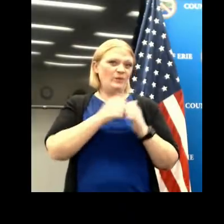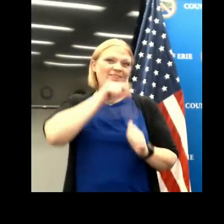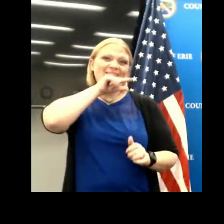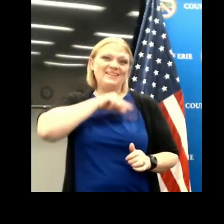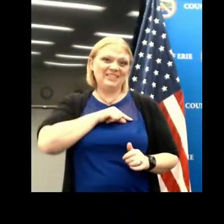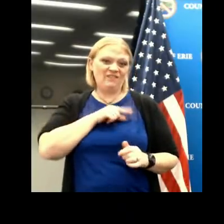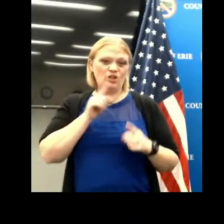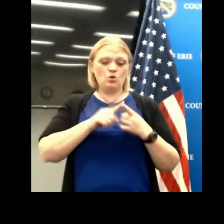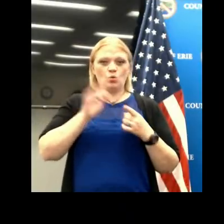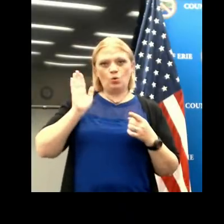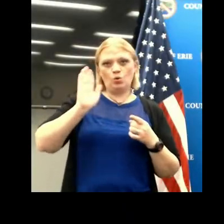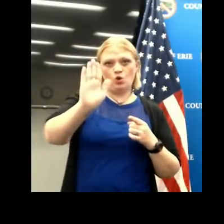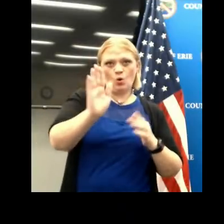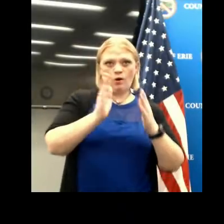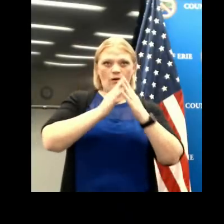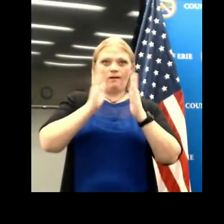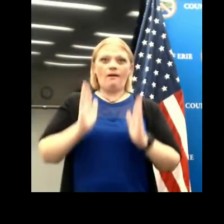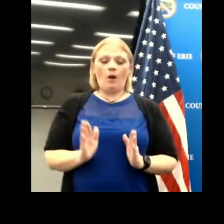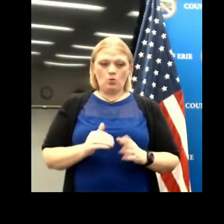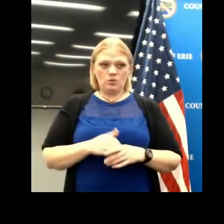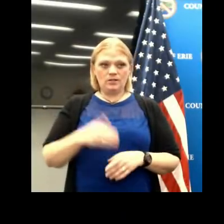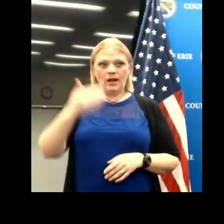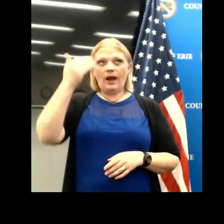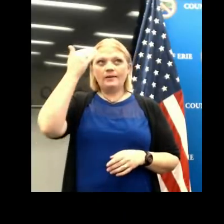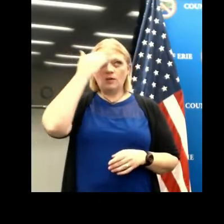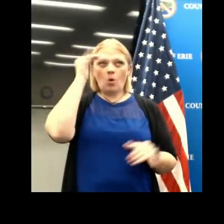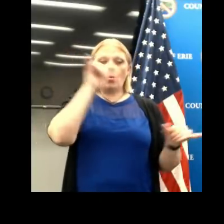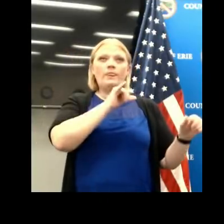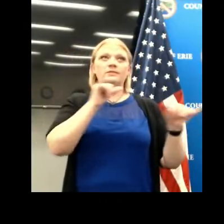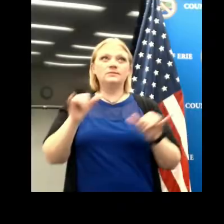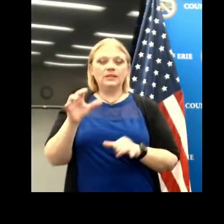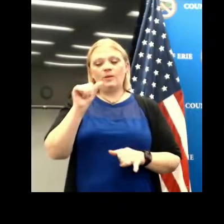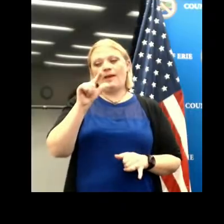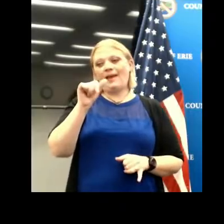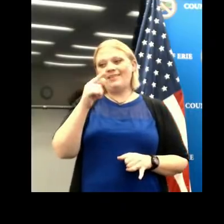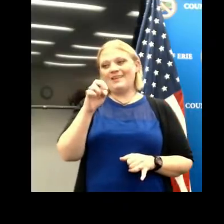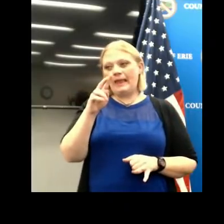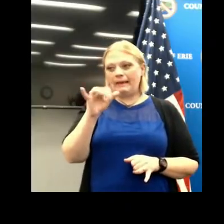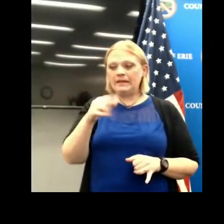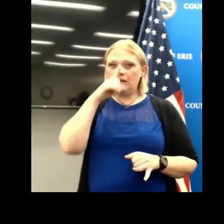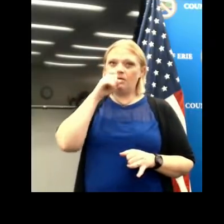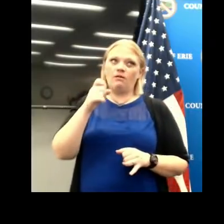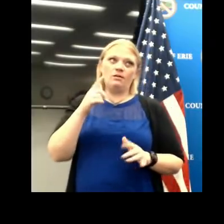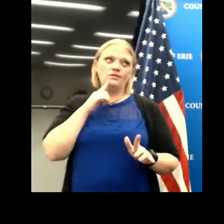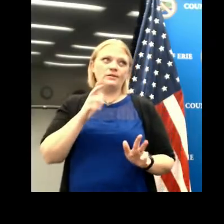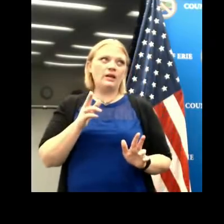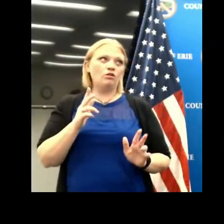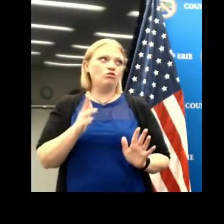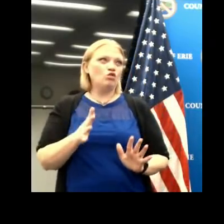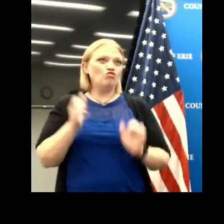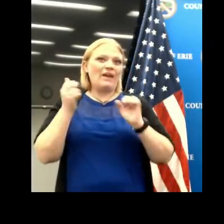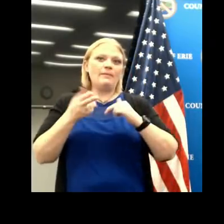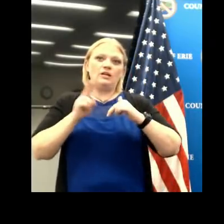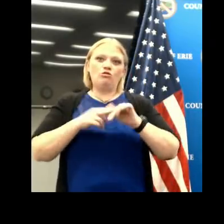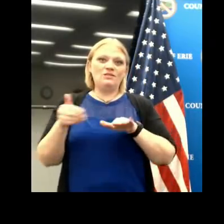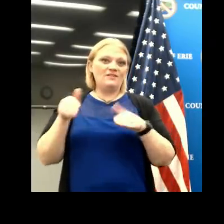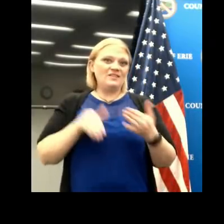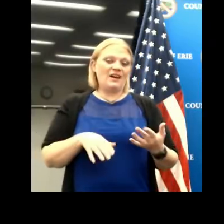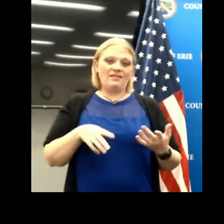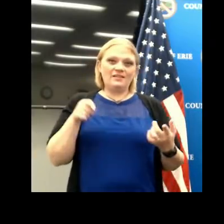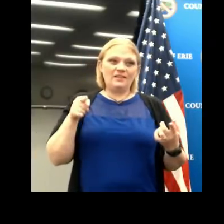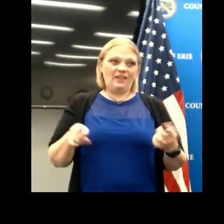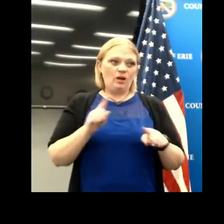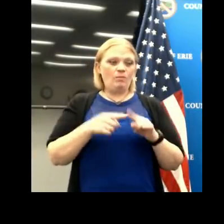your household. We know the same advisory was made by Allegheny County due to the rapid increases in deaths they saw there. We